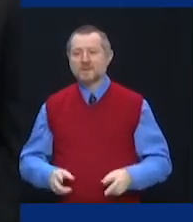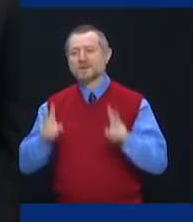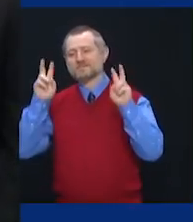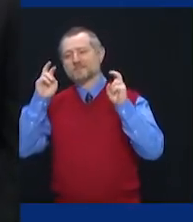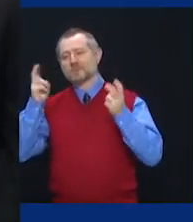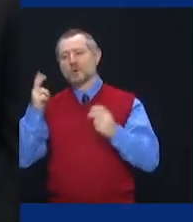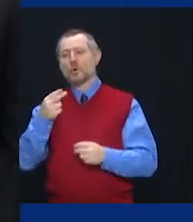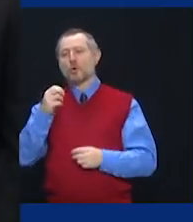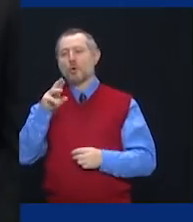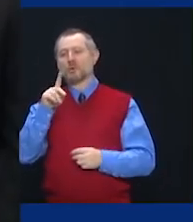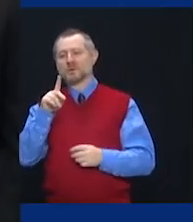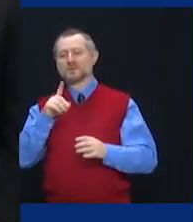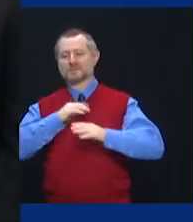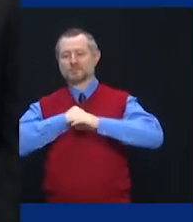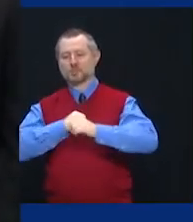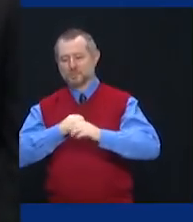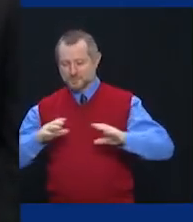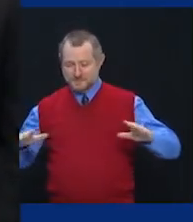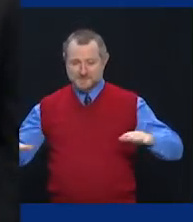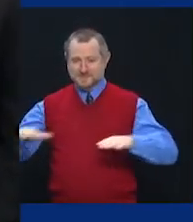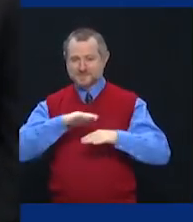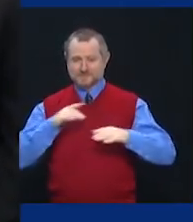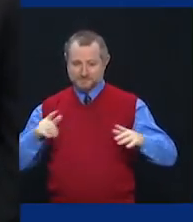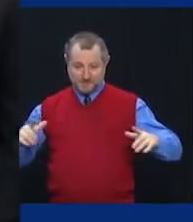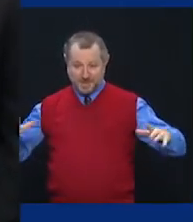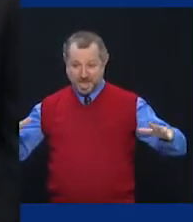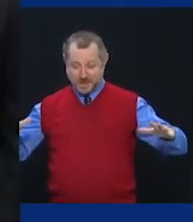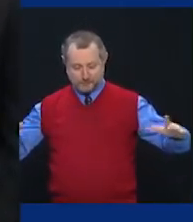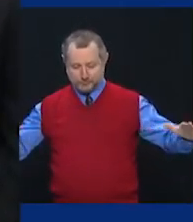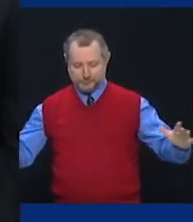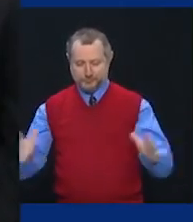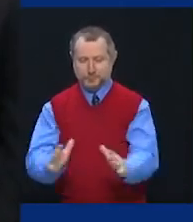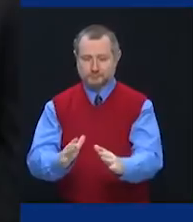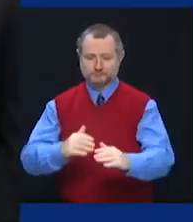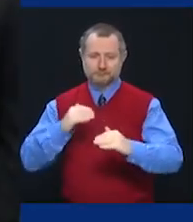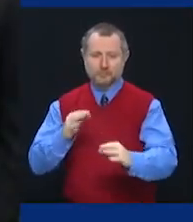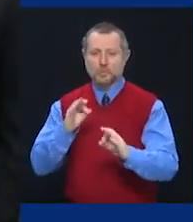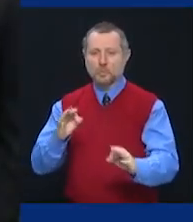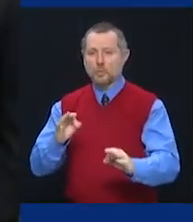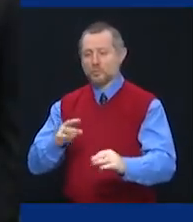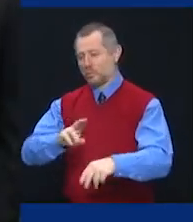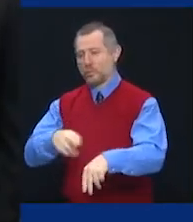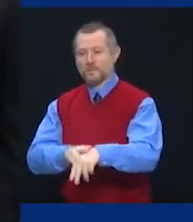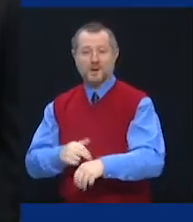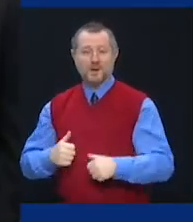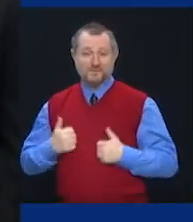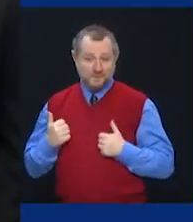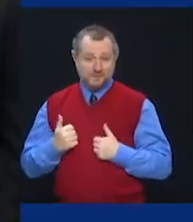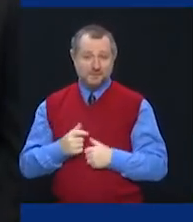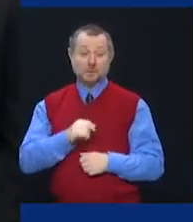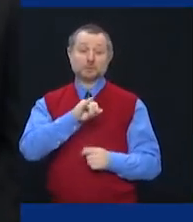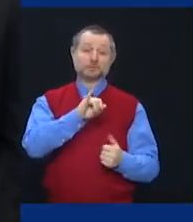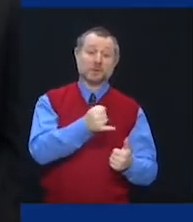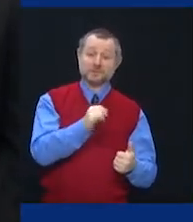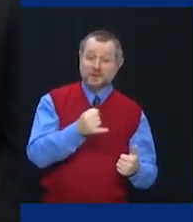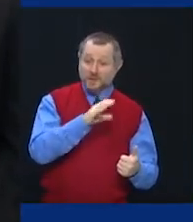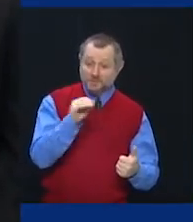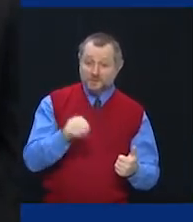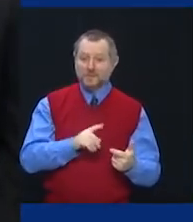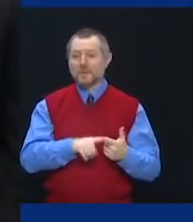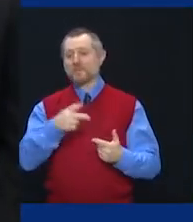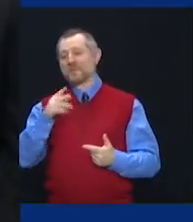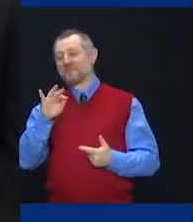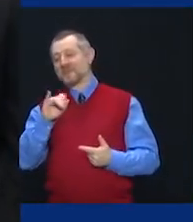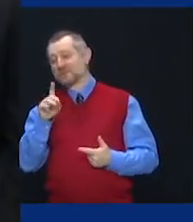put COVID on the defense and allow us to move forward. Whether it's Johnson & Johnson, Pfizer, or Moderna, each